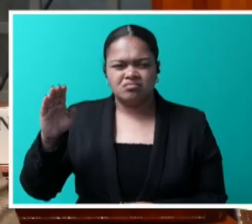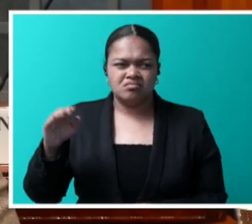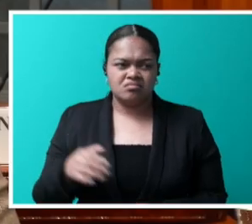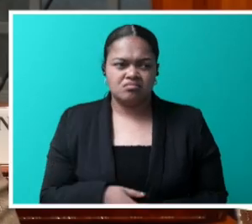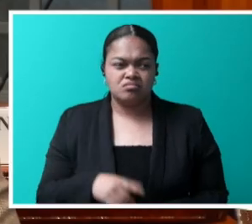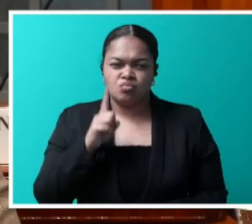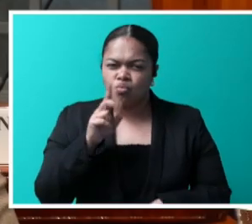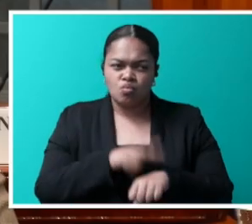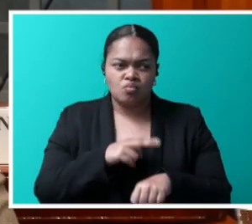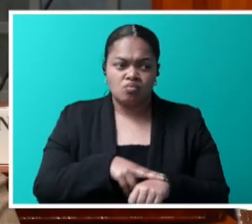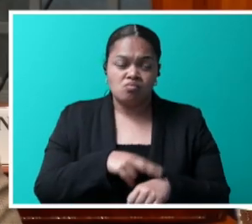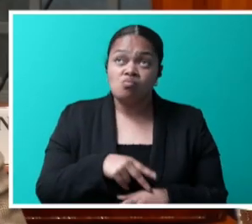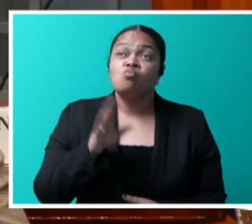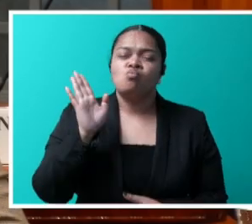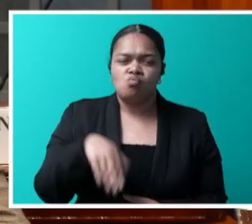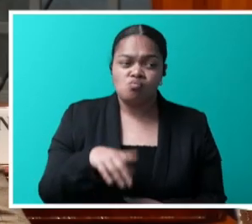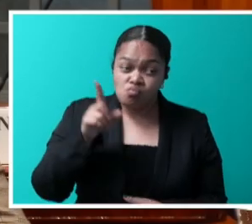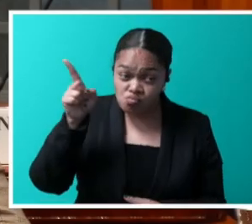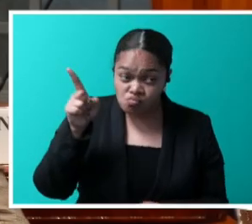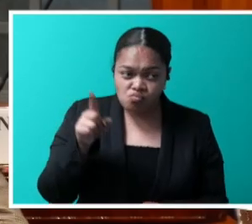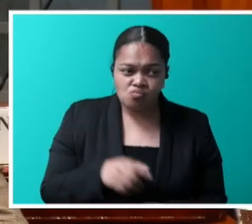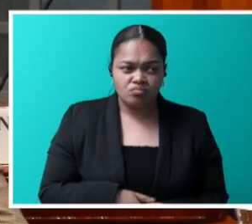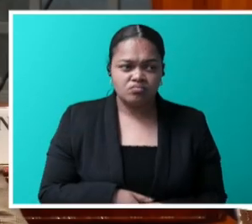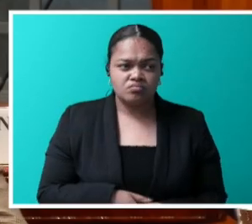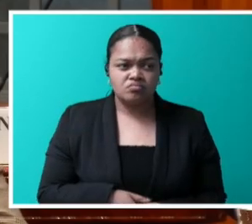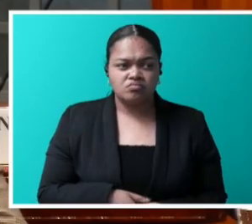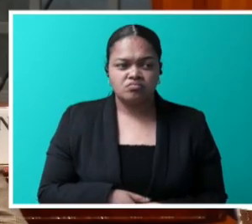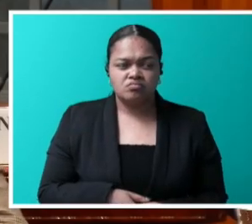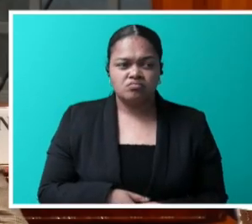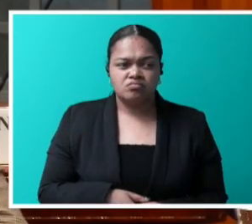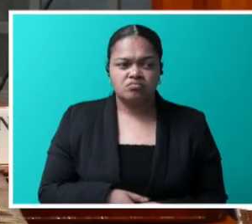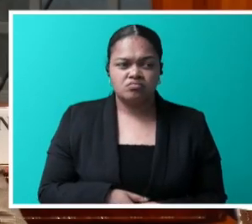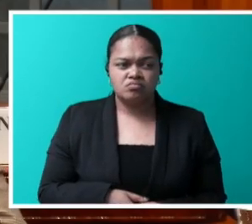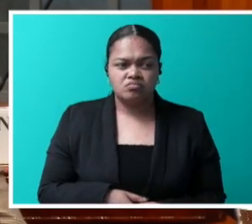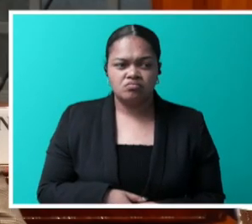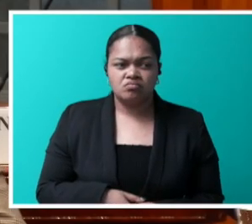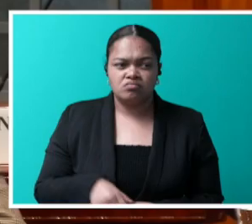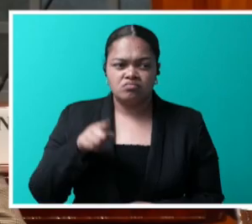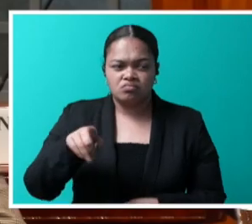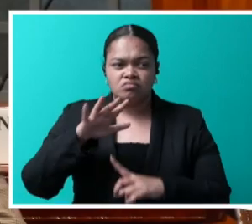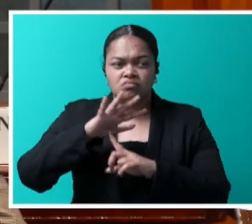said, "Yana na helicopter autabuli